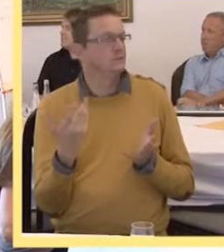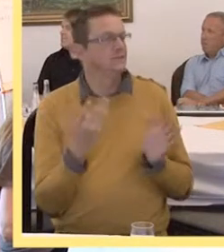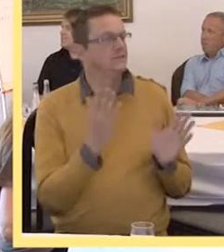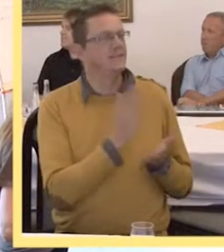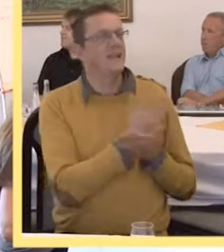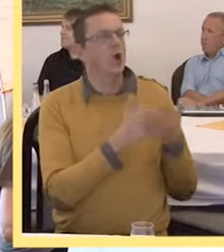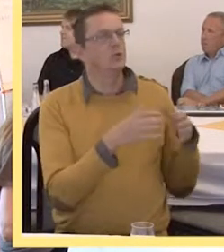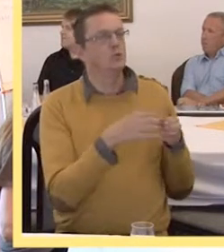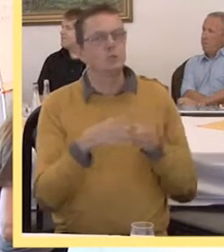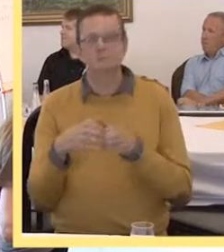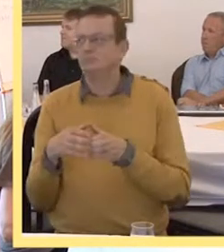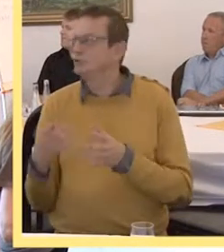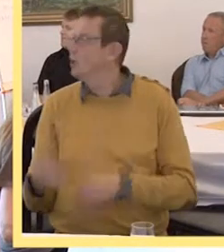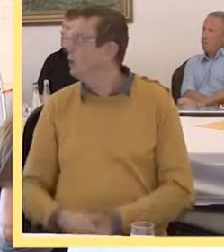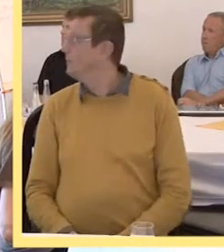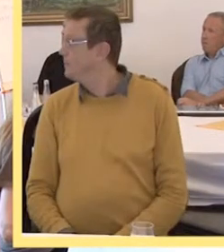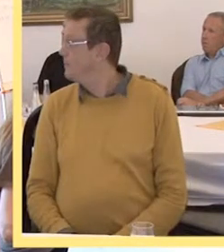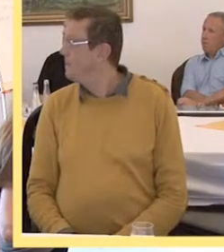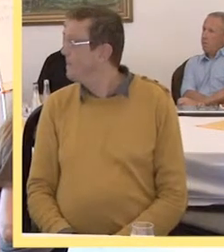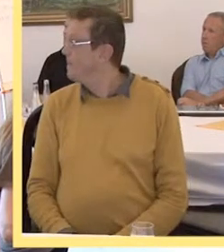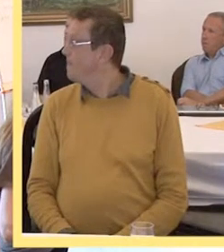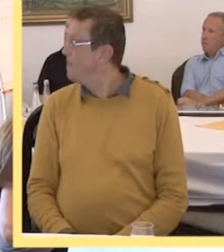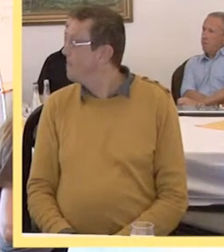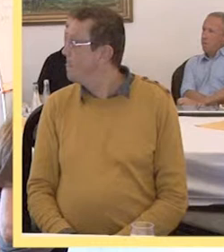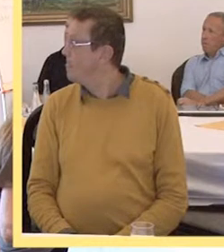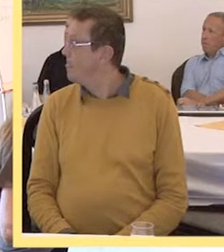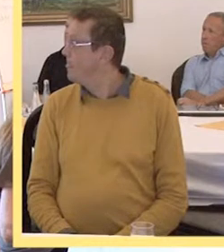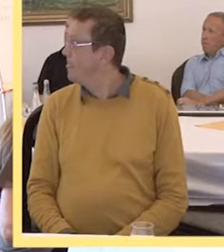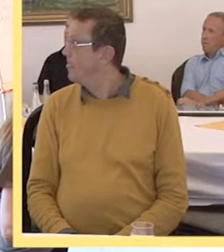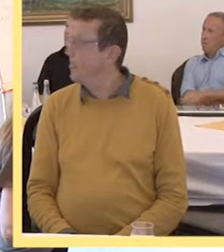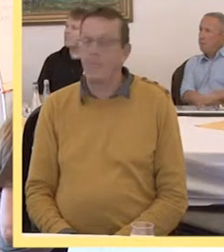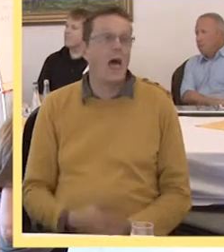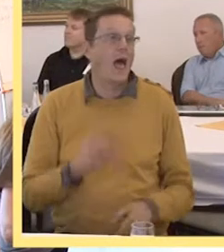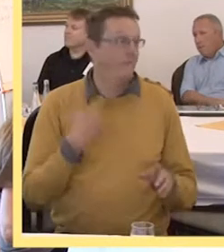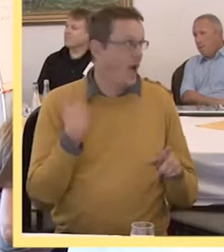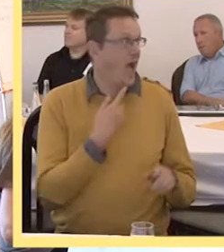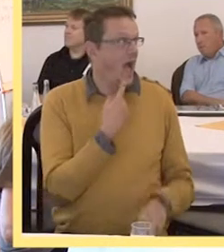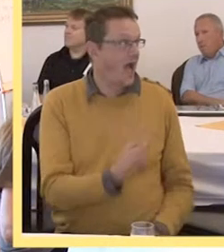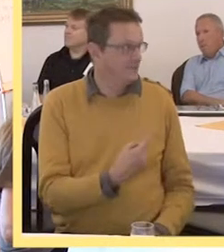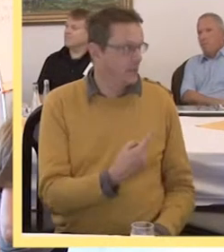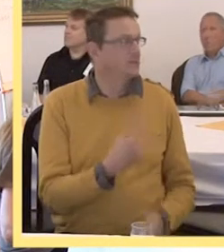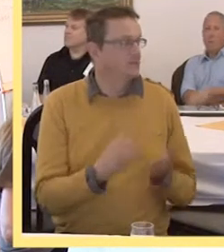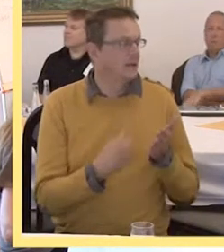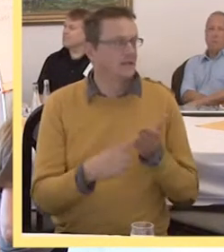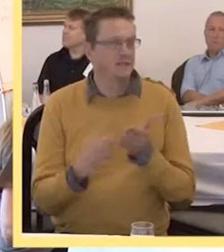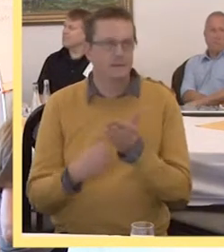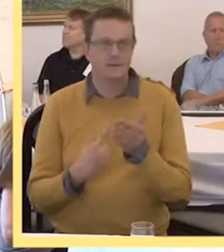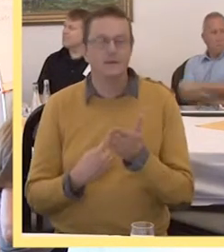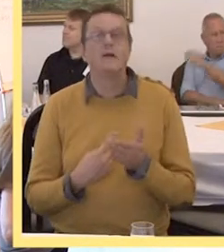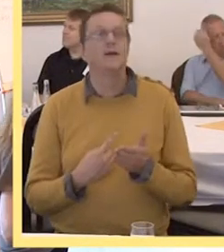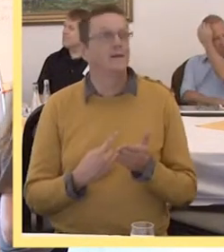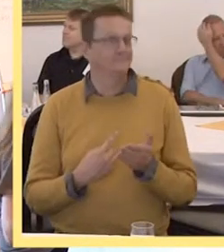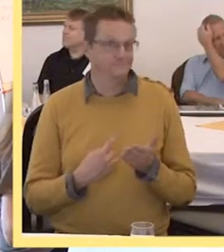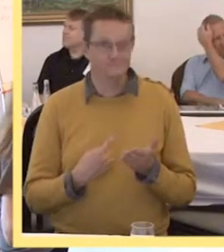Yeah. So I think it has been mentioned quite a few times. There is a